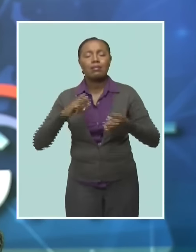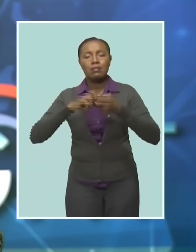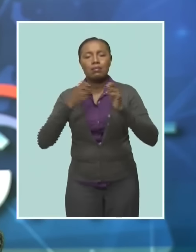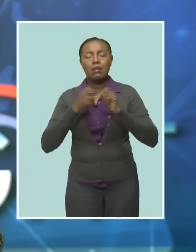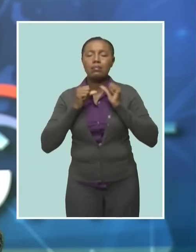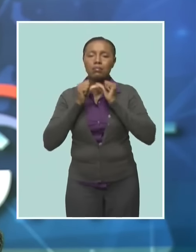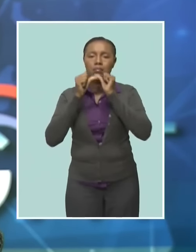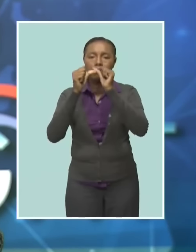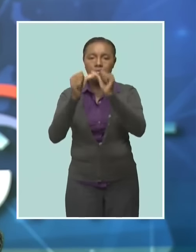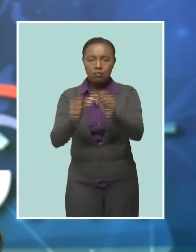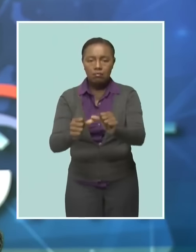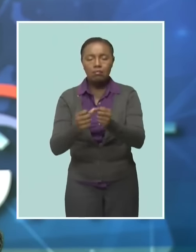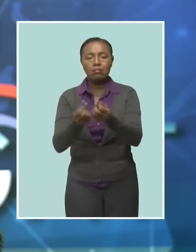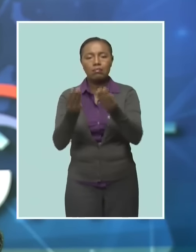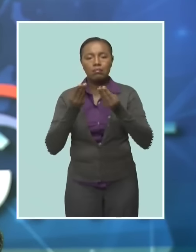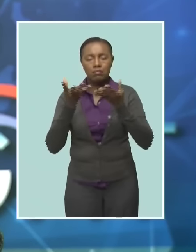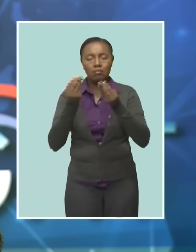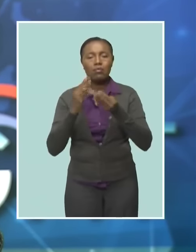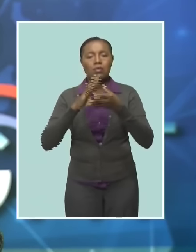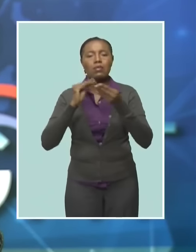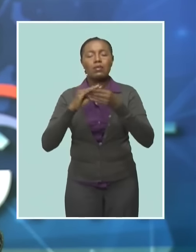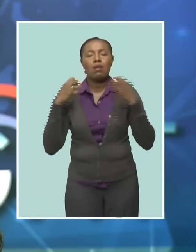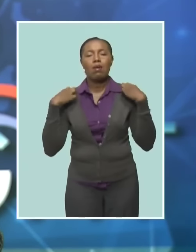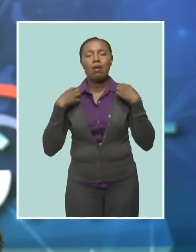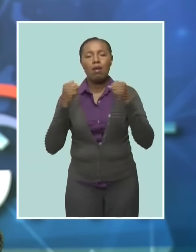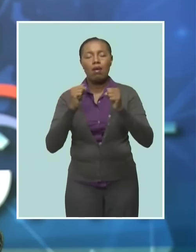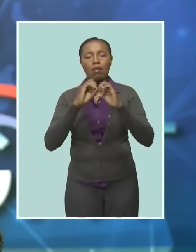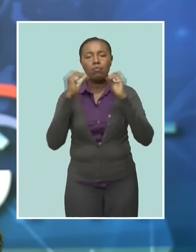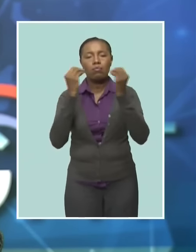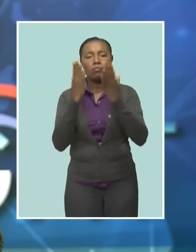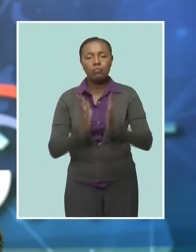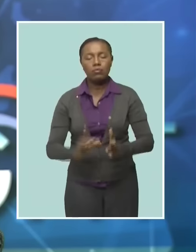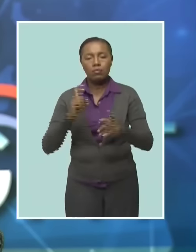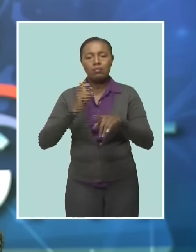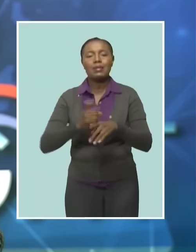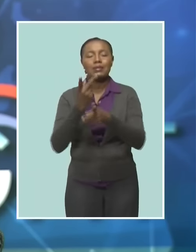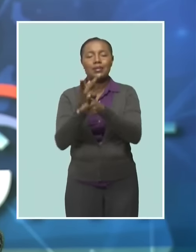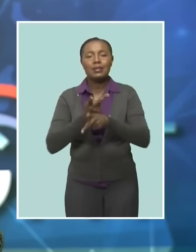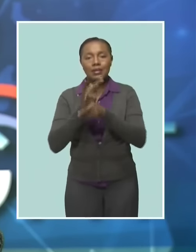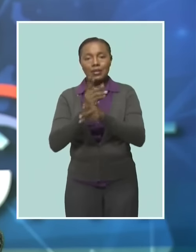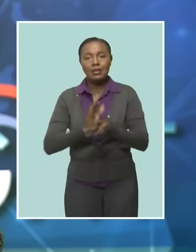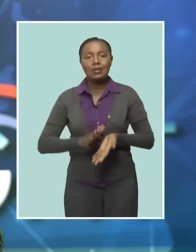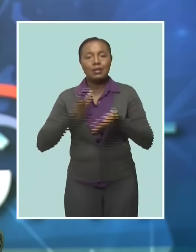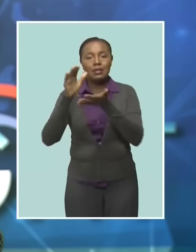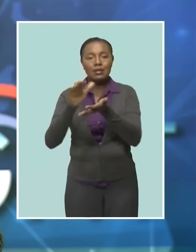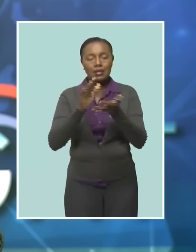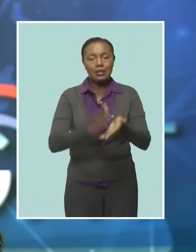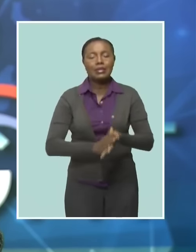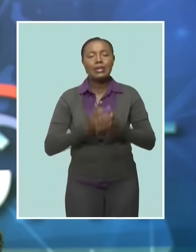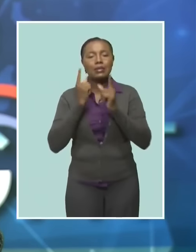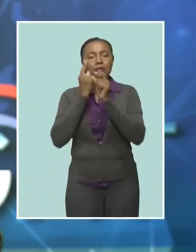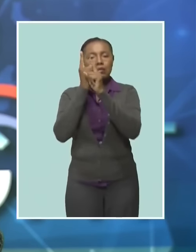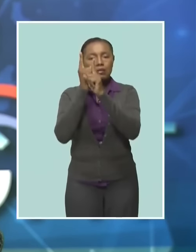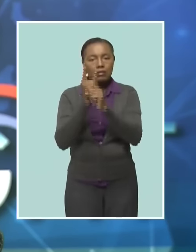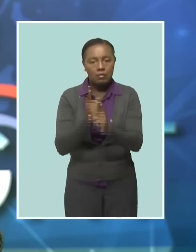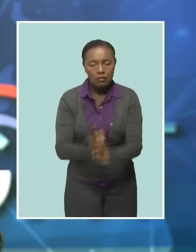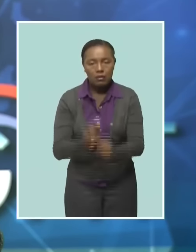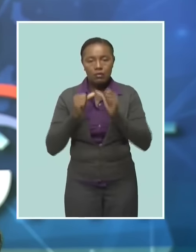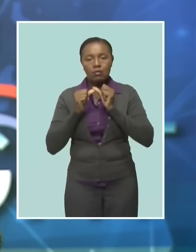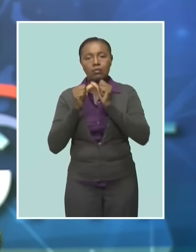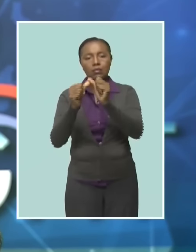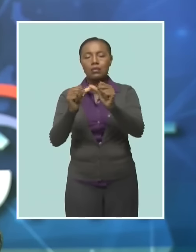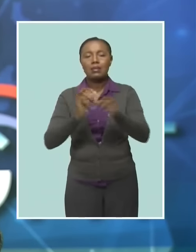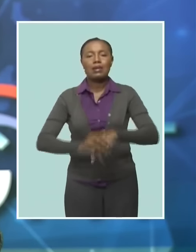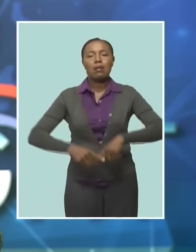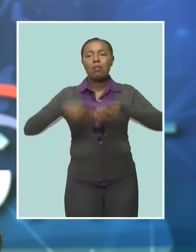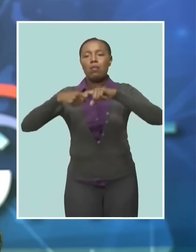and he says health officials must be able to provide a care package that is consistent and not interruptive, but admits that sometimes some